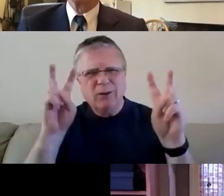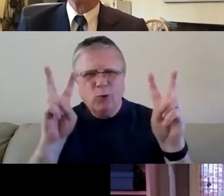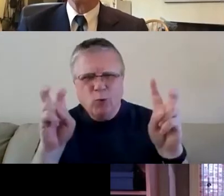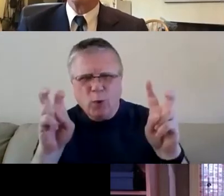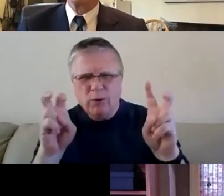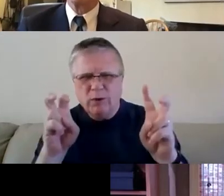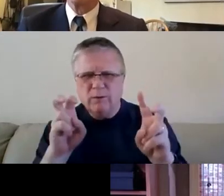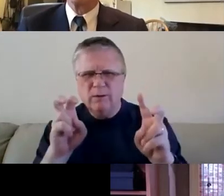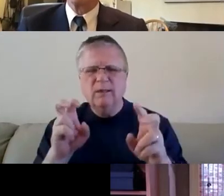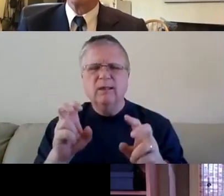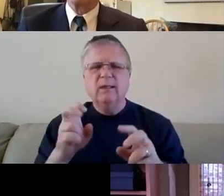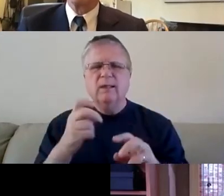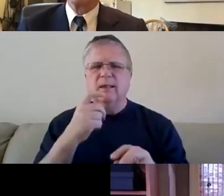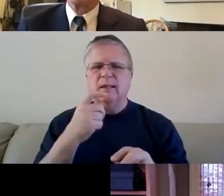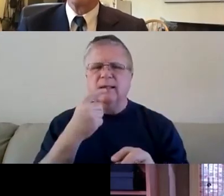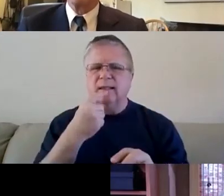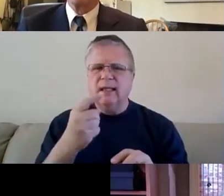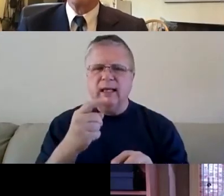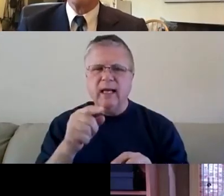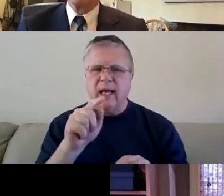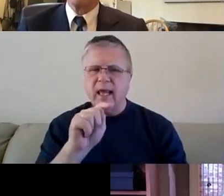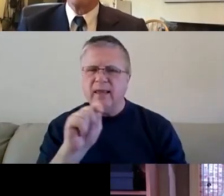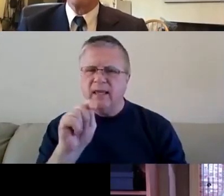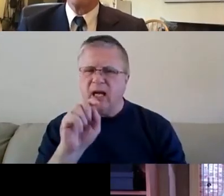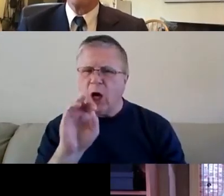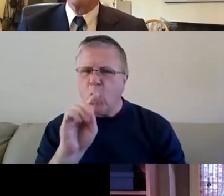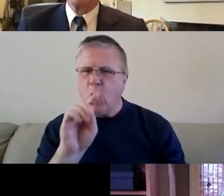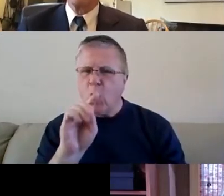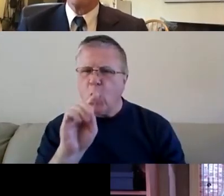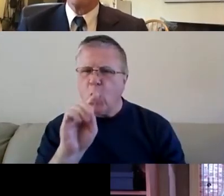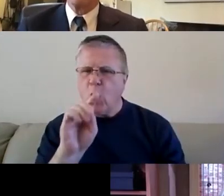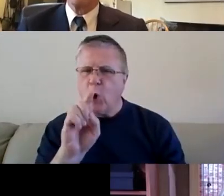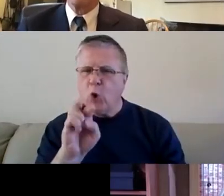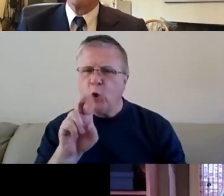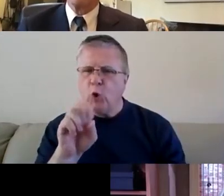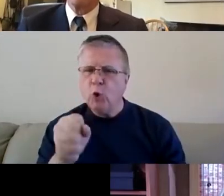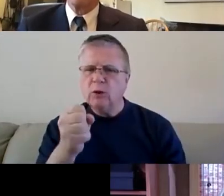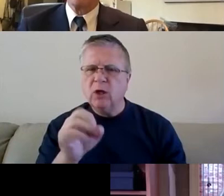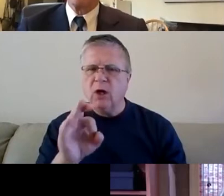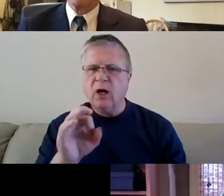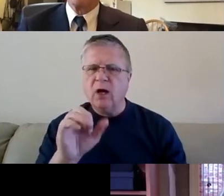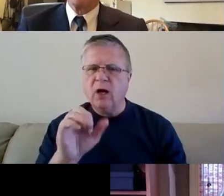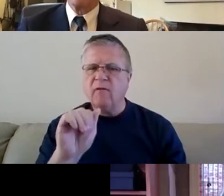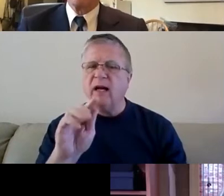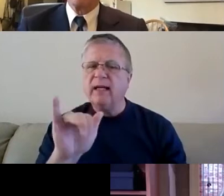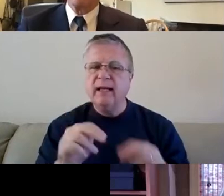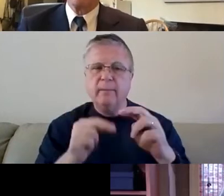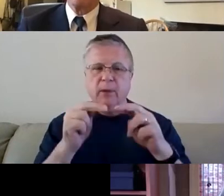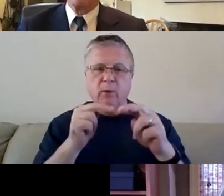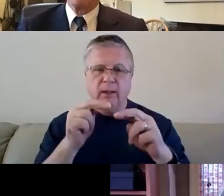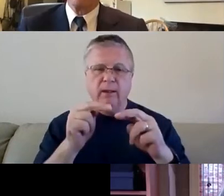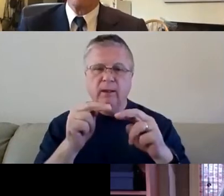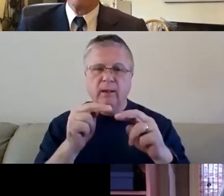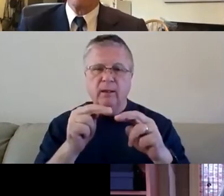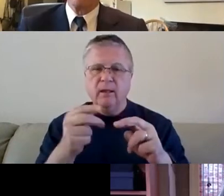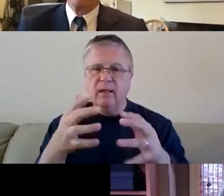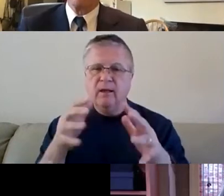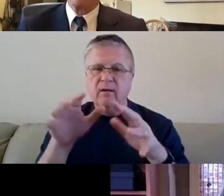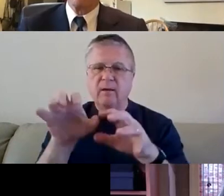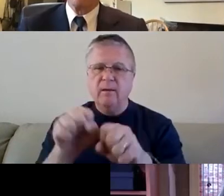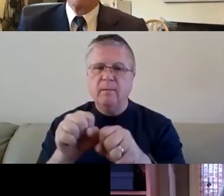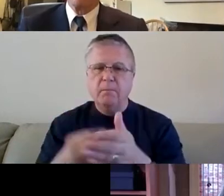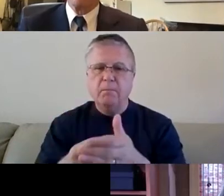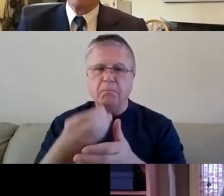as the owners of the Allegheny building bought it in August and